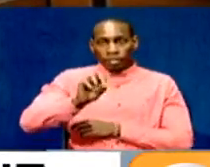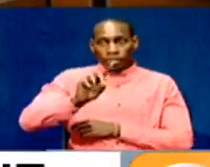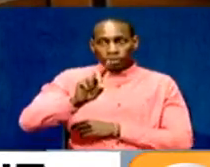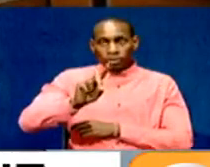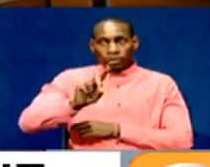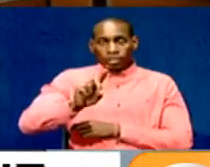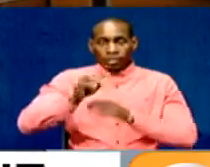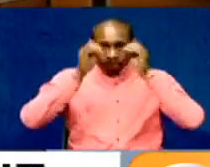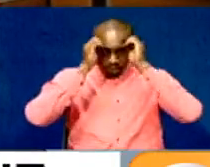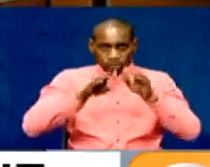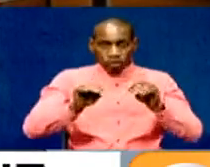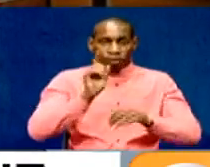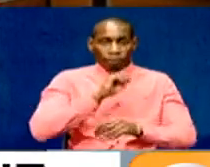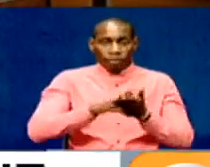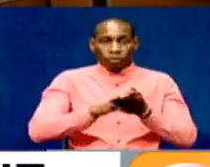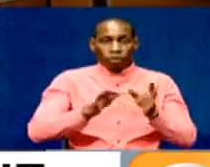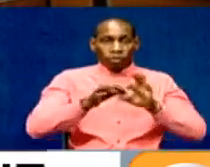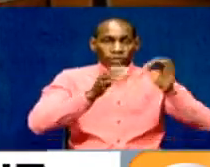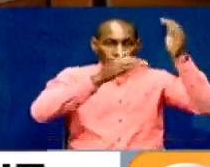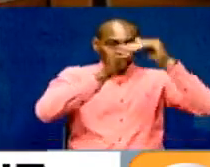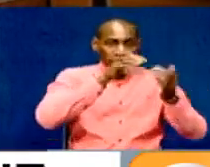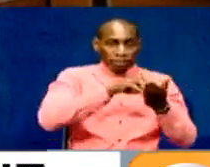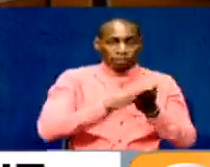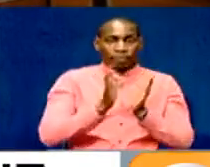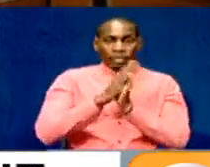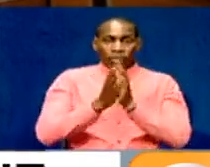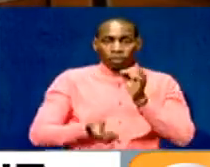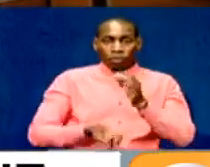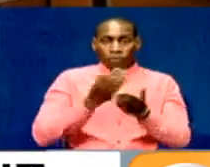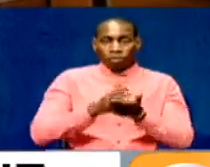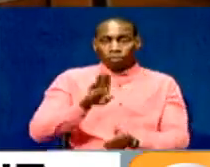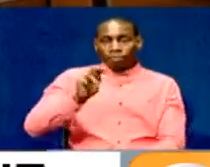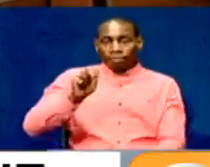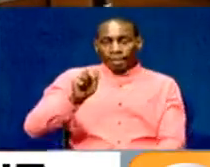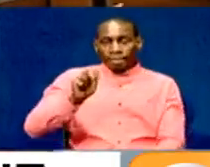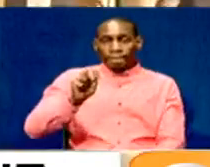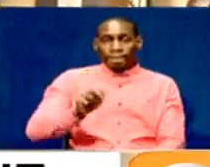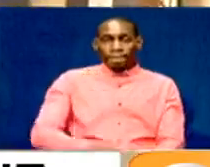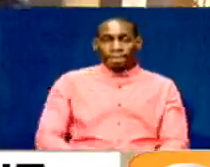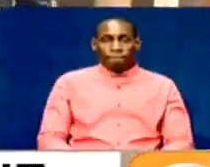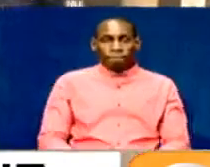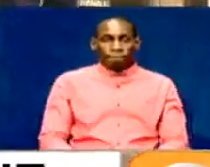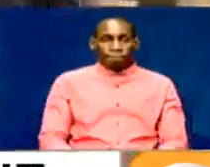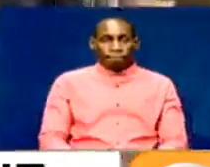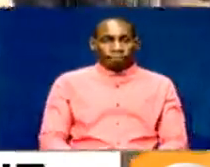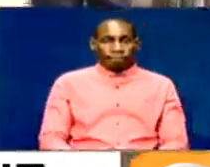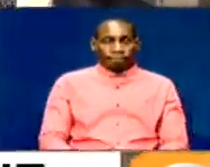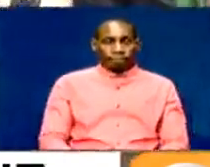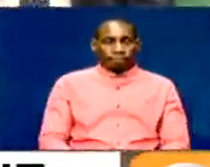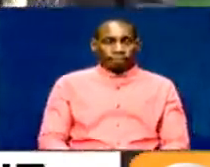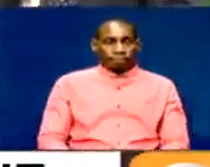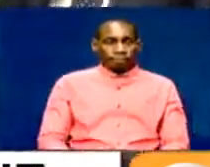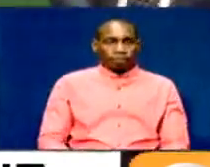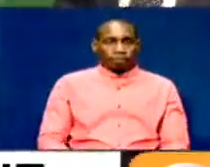2020-21 KCSE candidates who qualified for university slots. This story was produced by Ben Kirui. George Magoha, you're